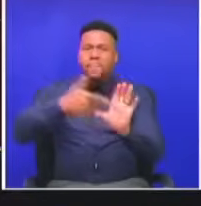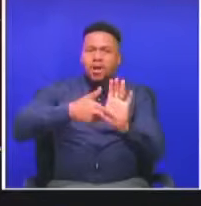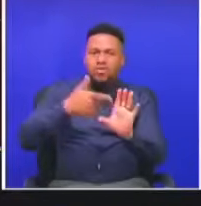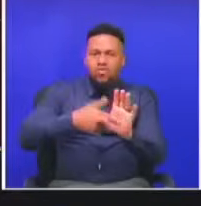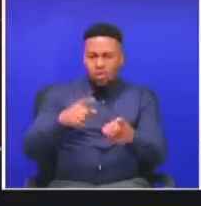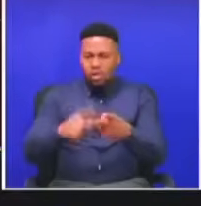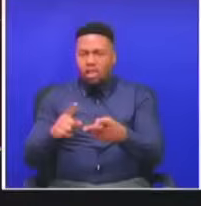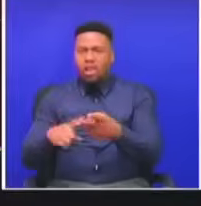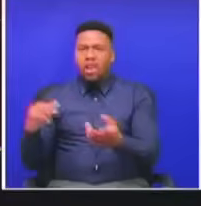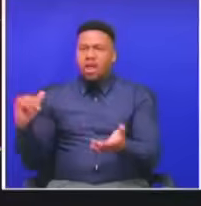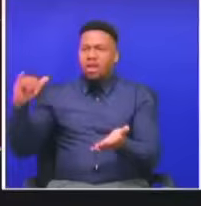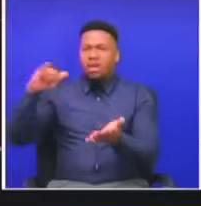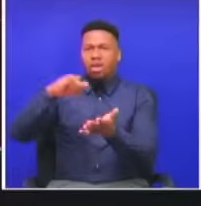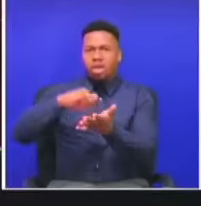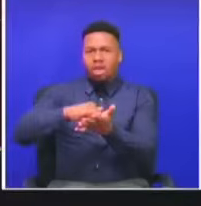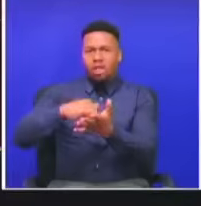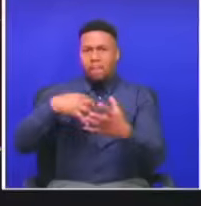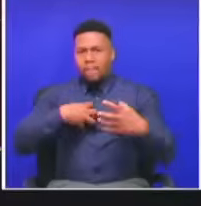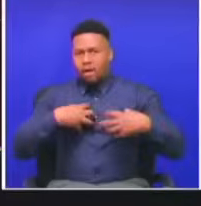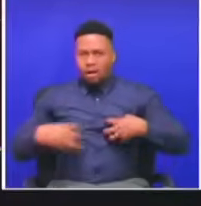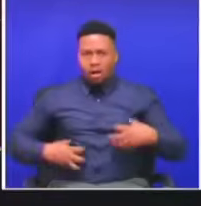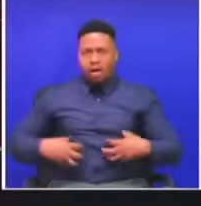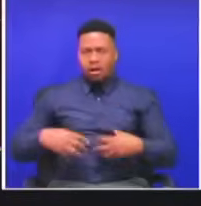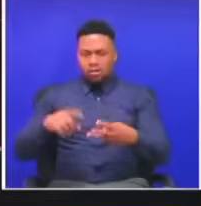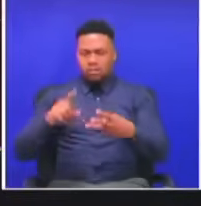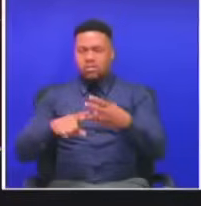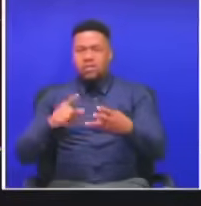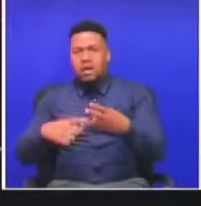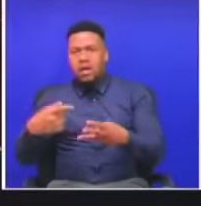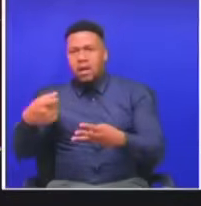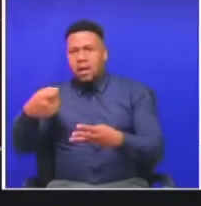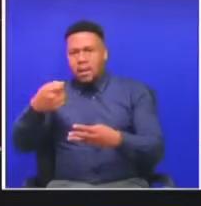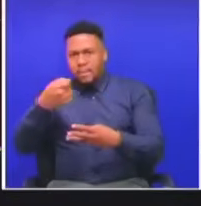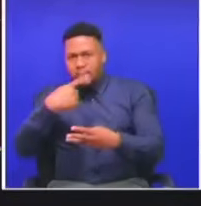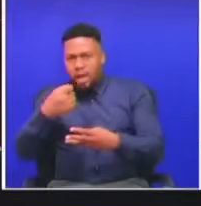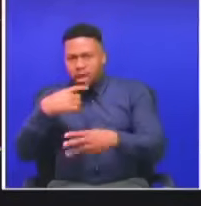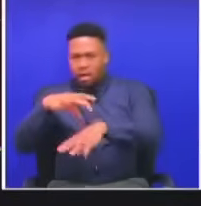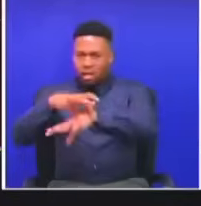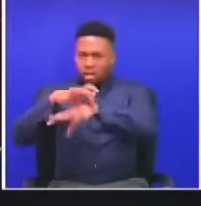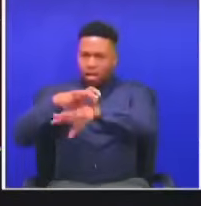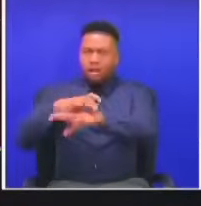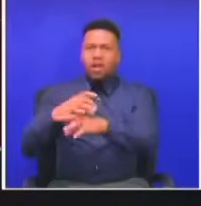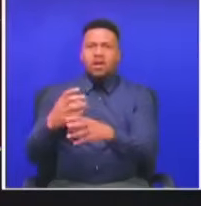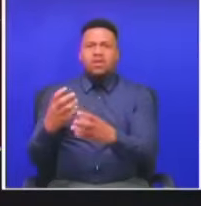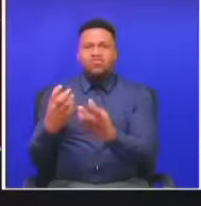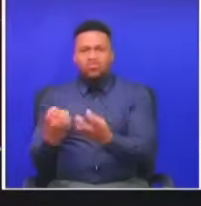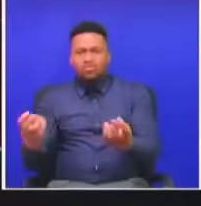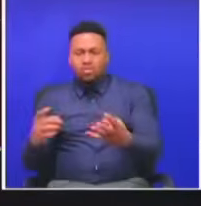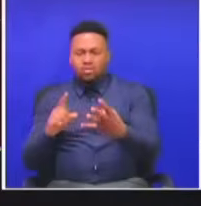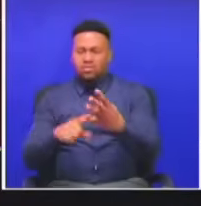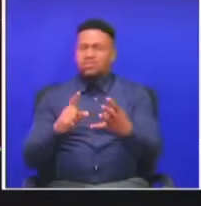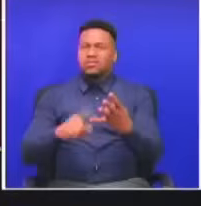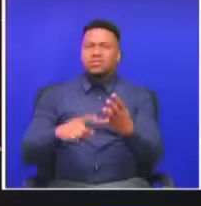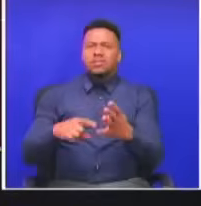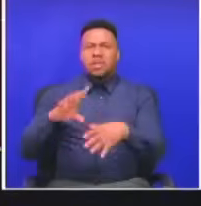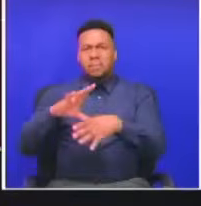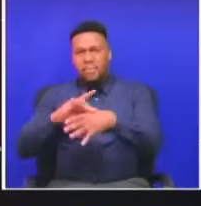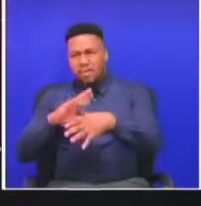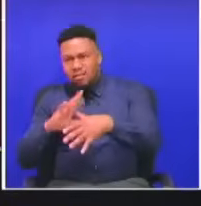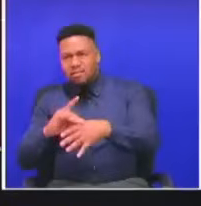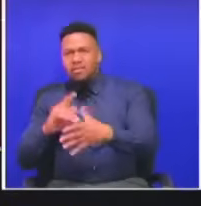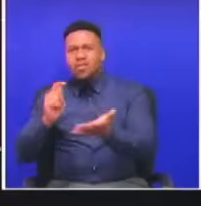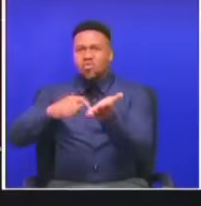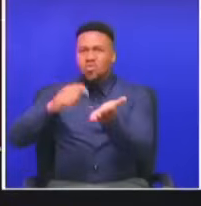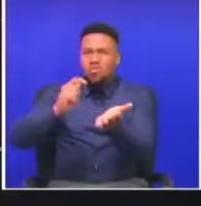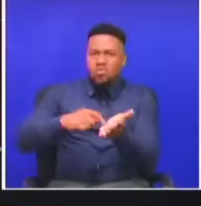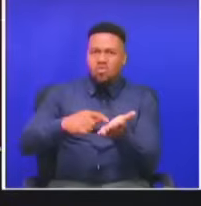parts, medical instruments, soybeans, motor vehicles, poultry, and pharmaceuticals.